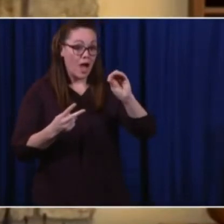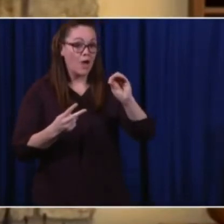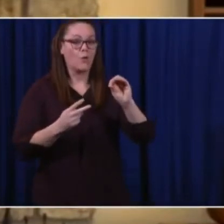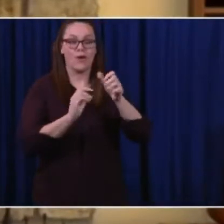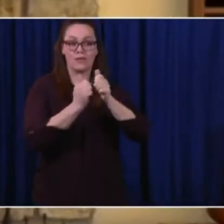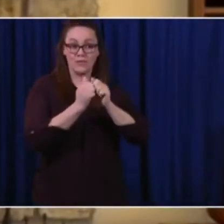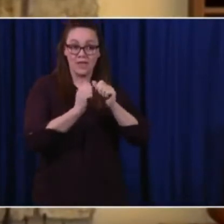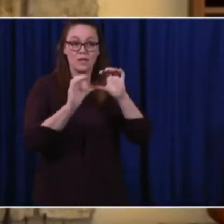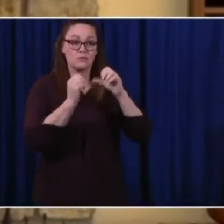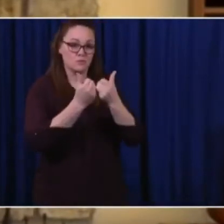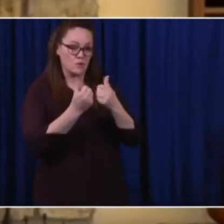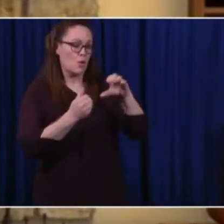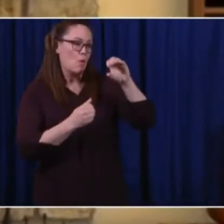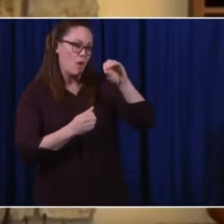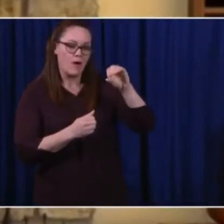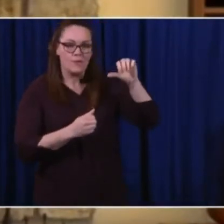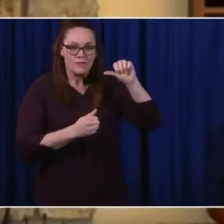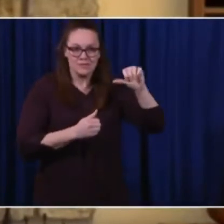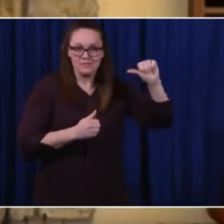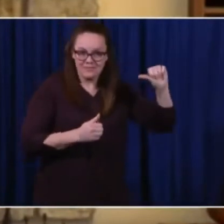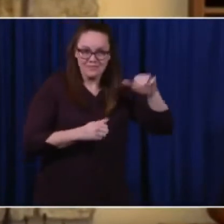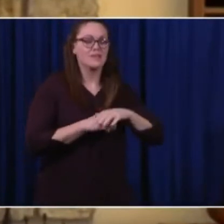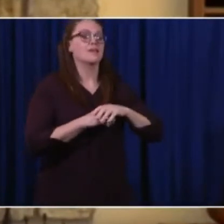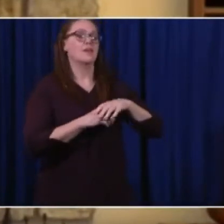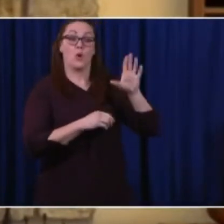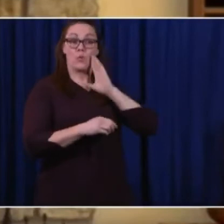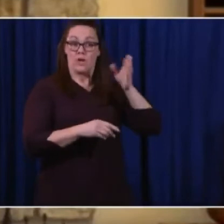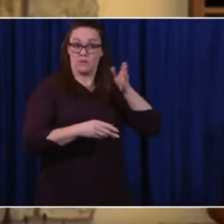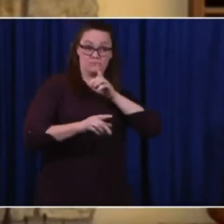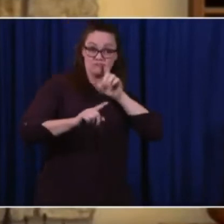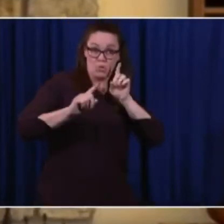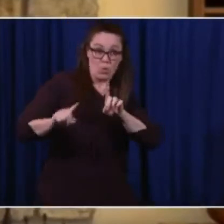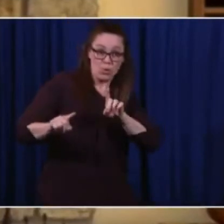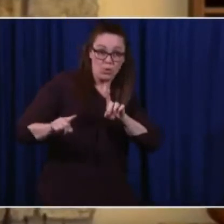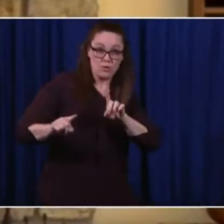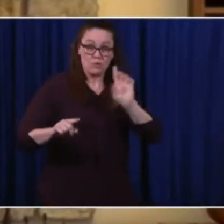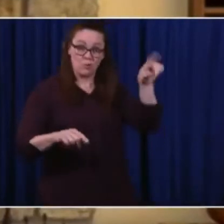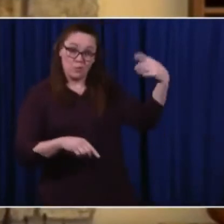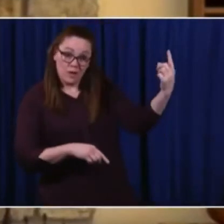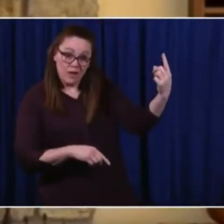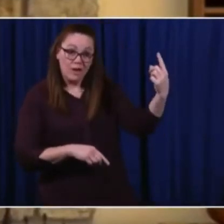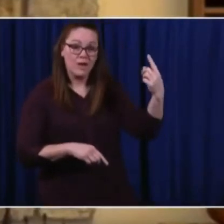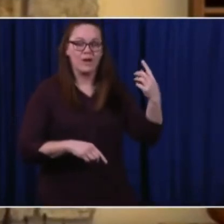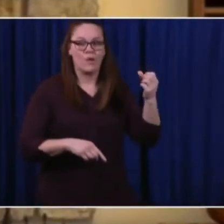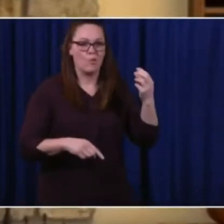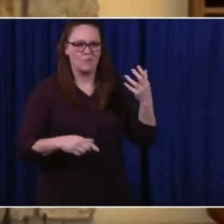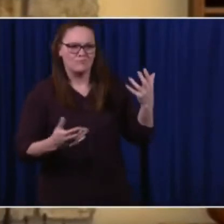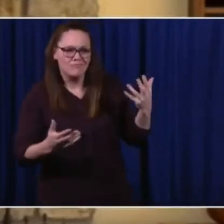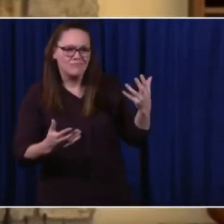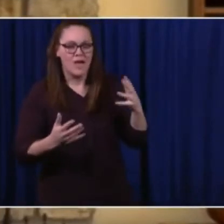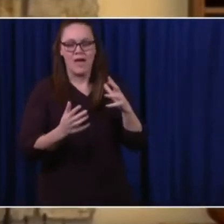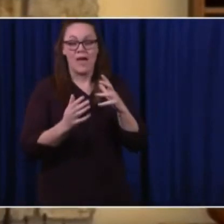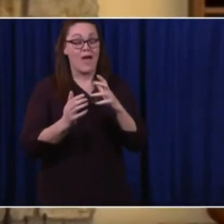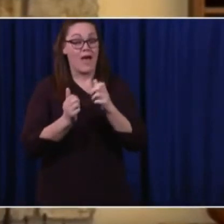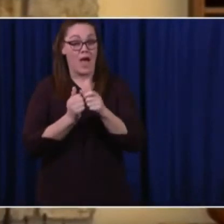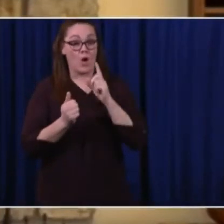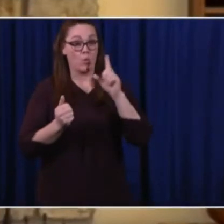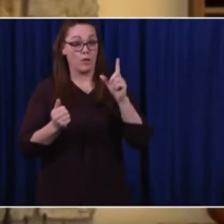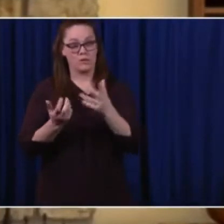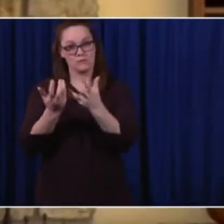far as what happens as far as attendance, whether sports are going to go on, because they're starting to kind of, kick in now with things starting up?